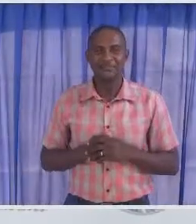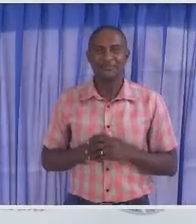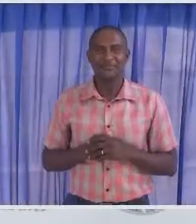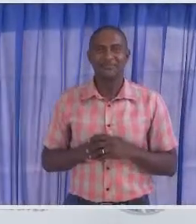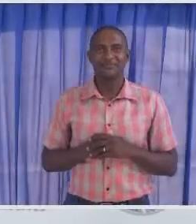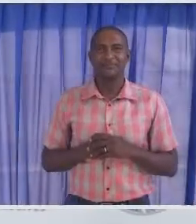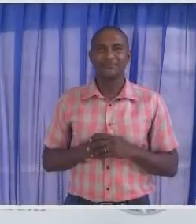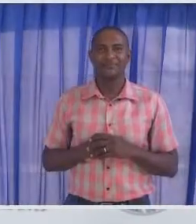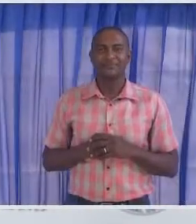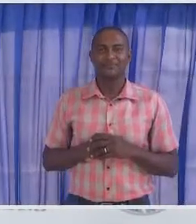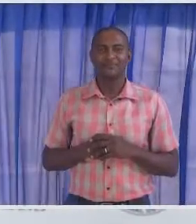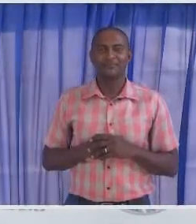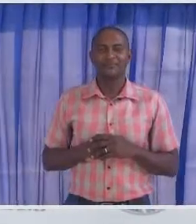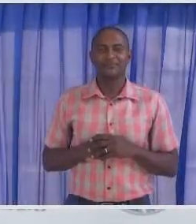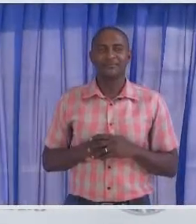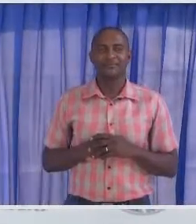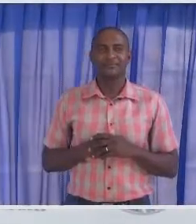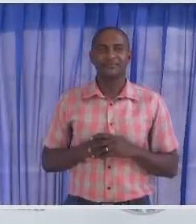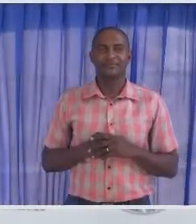Turn on the.